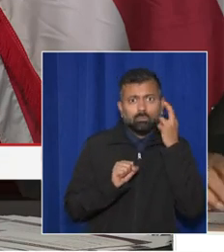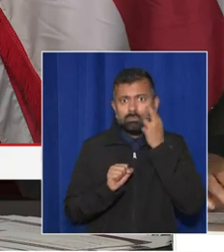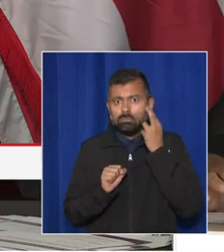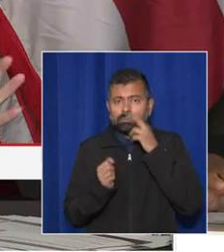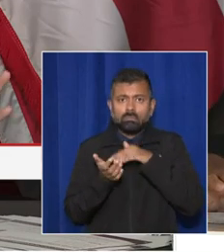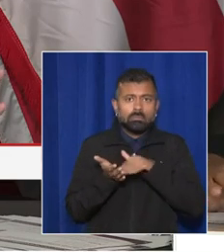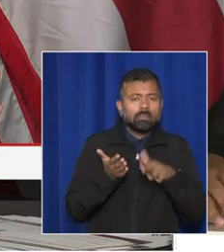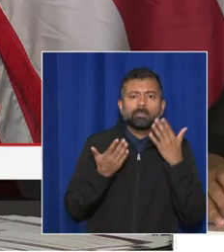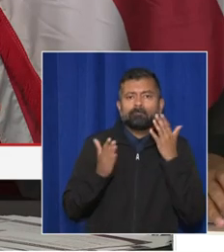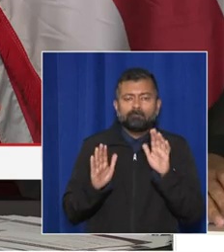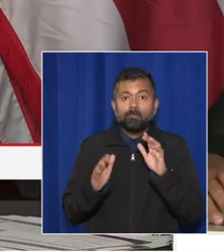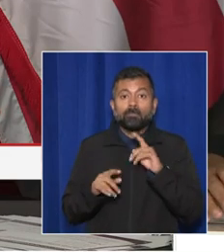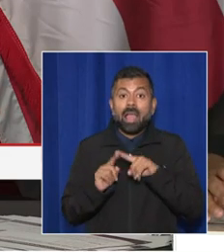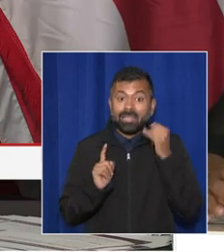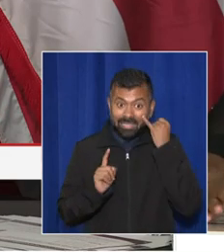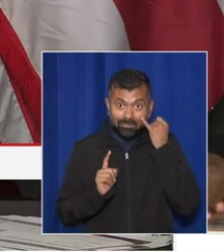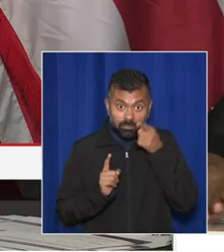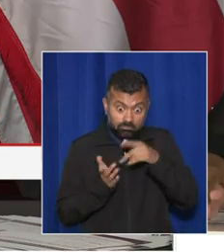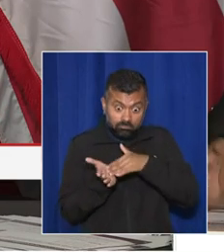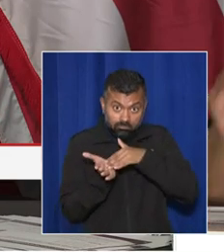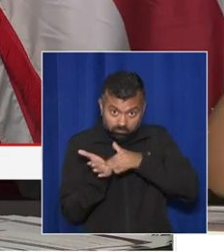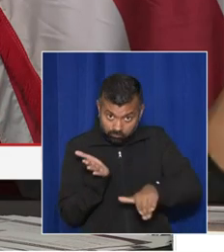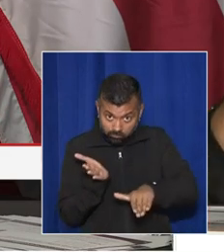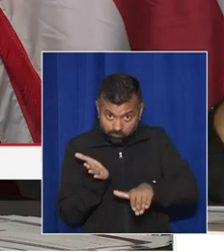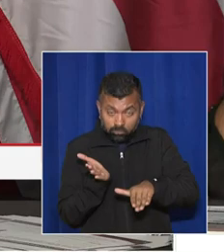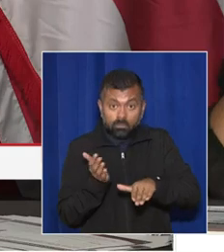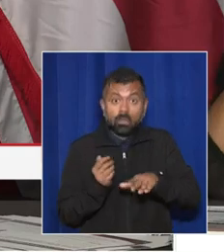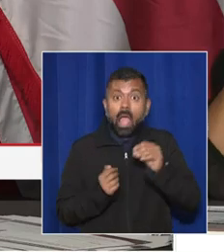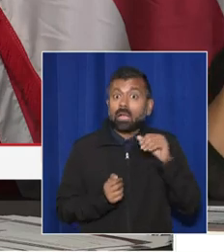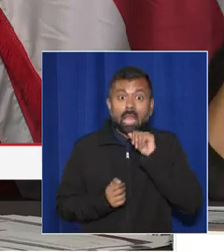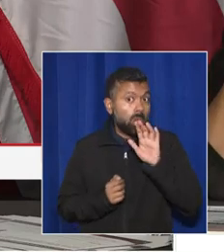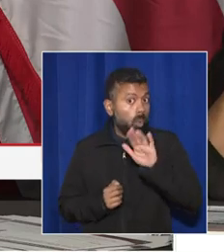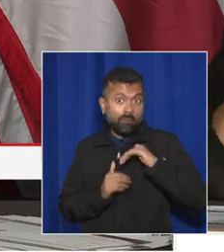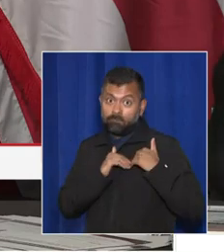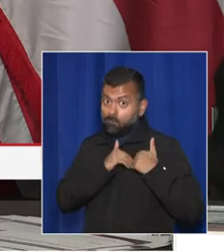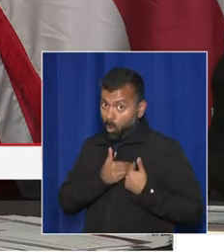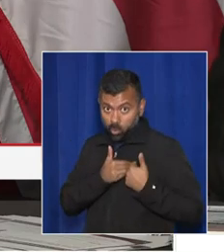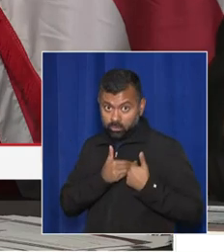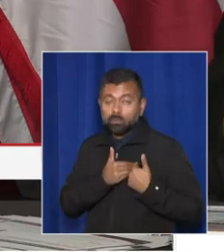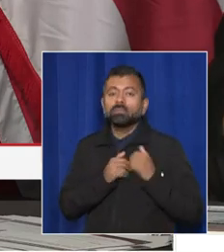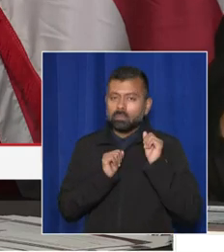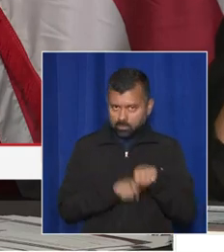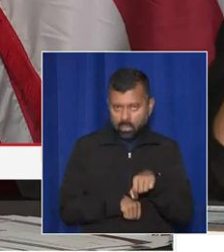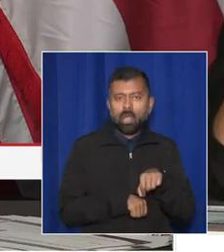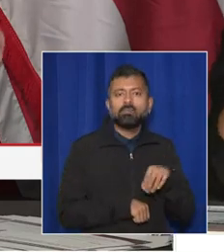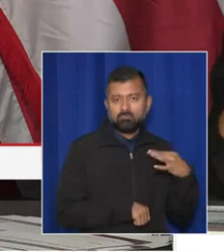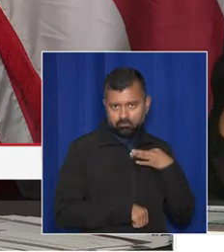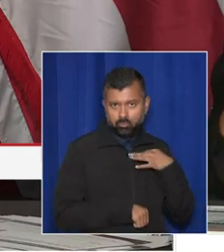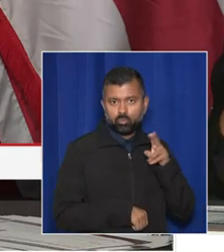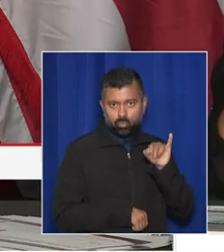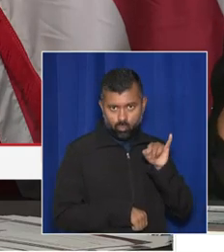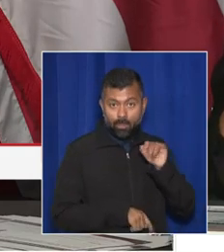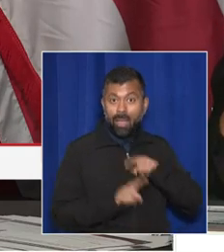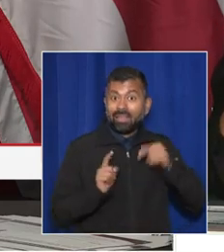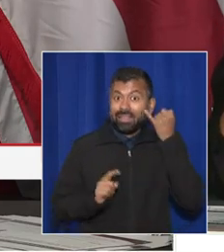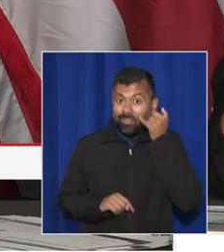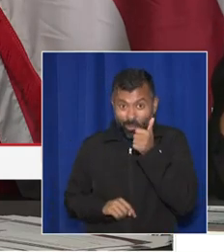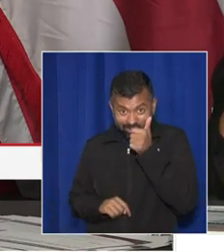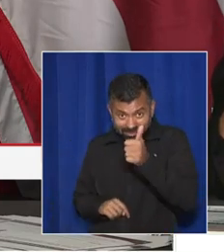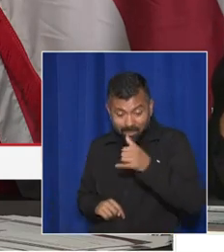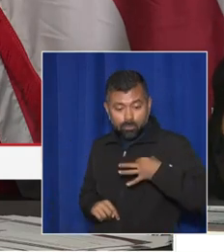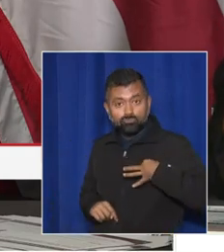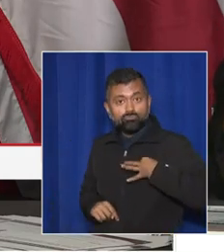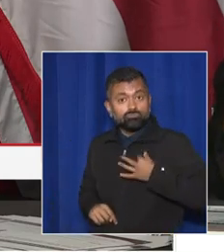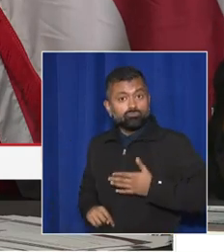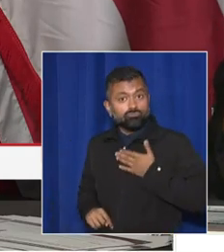benefits if you are not receiving pay. If you leave on your own, There is a period of time that you